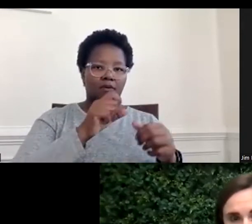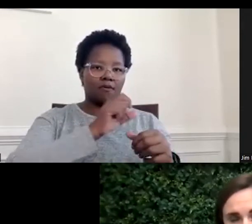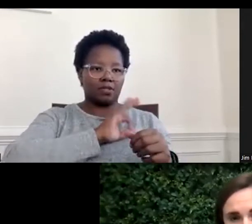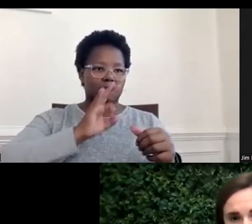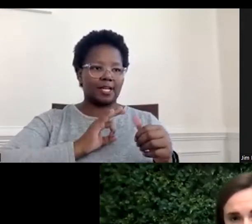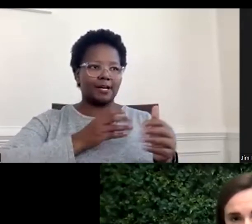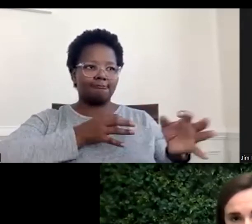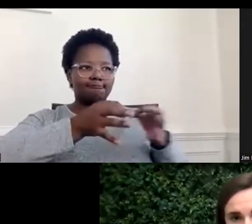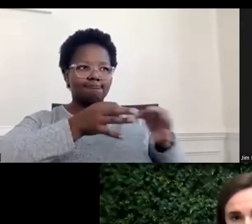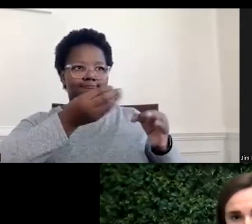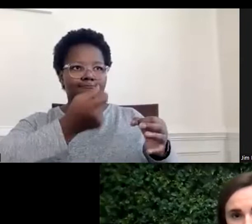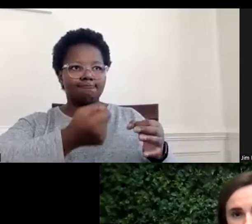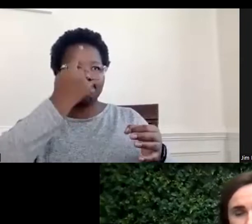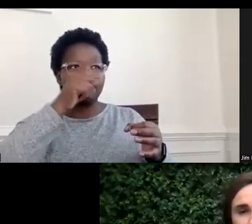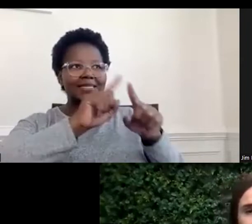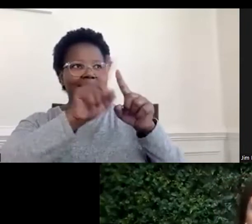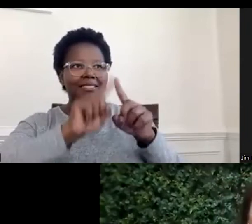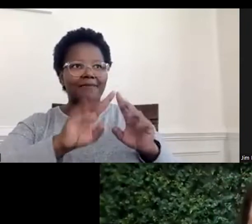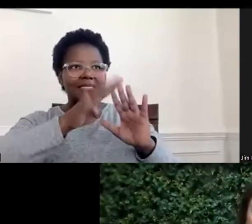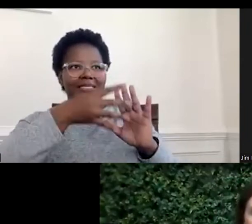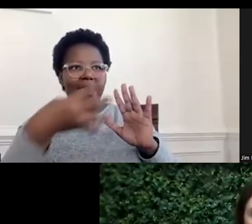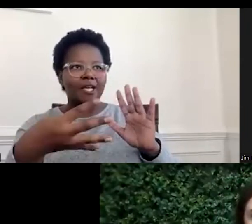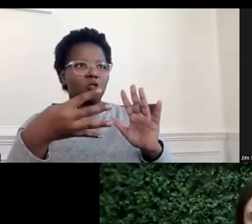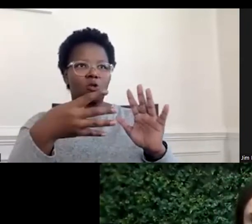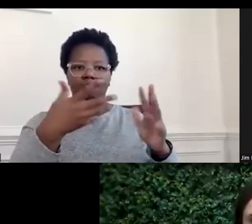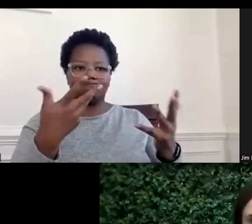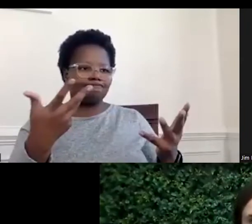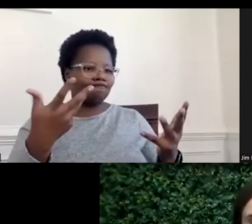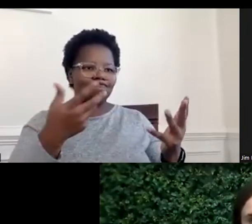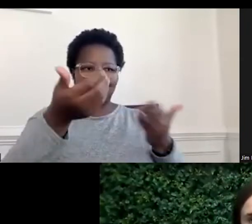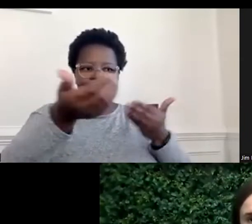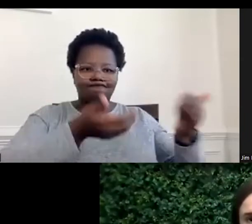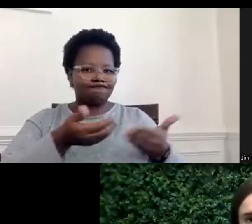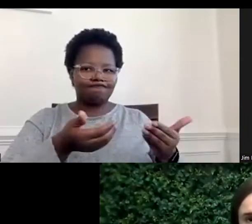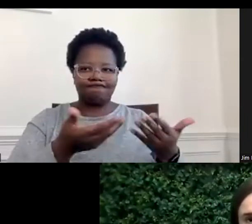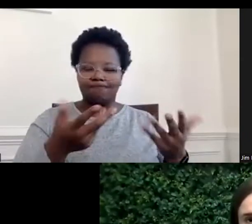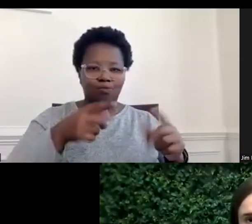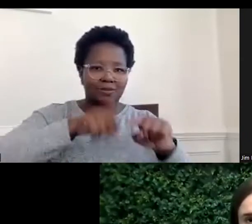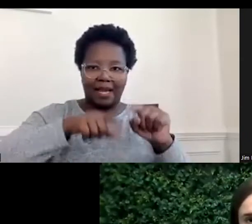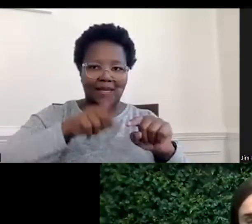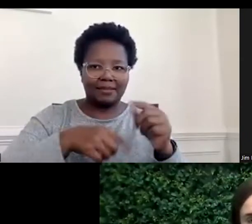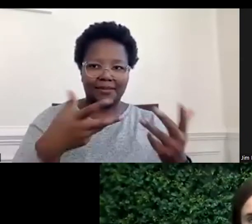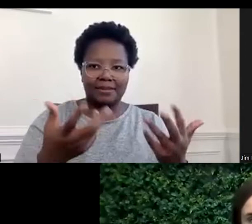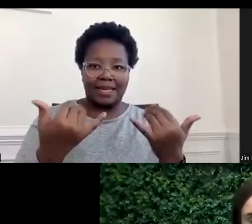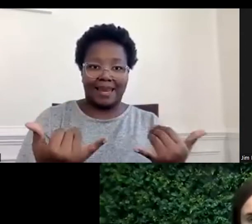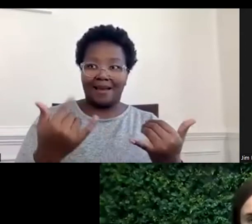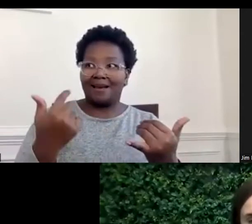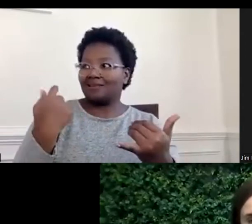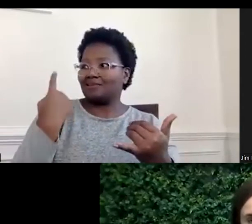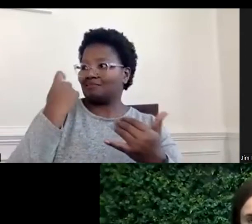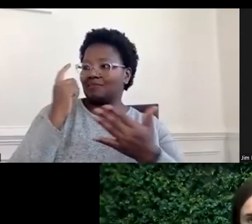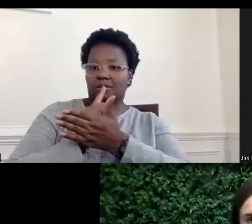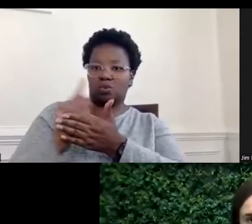for those variable schedules. And so, even, as recent as this week, I got